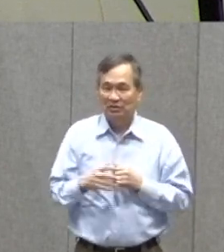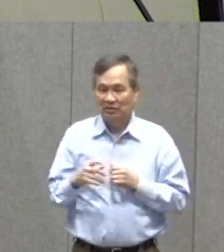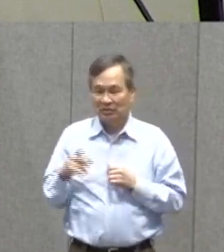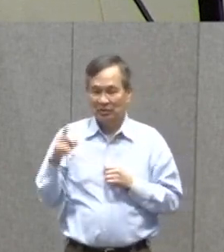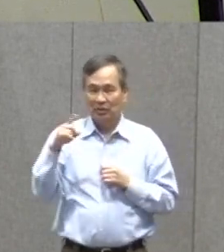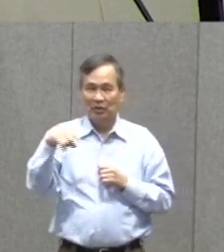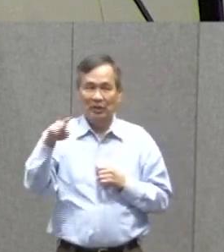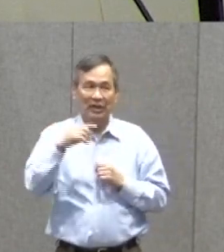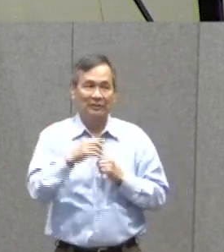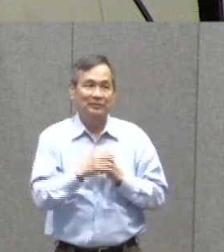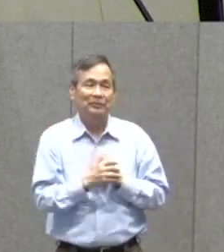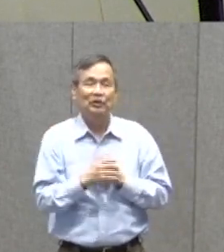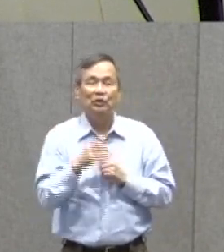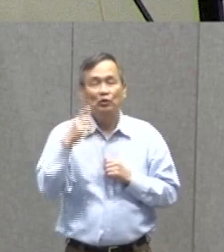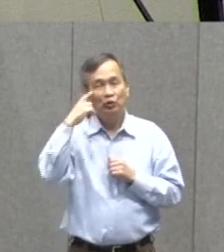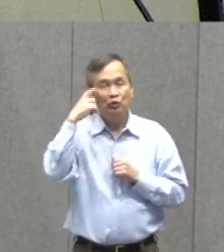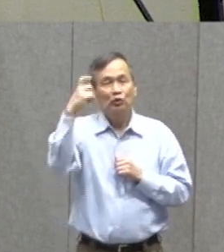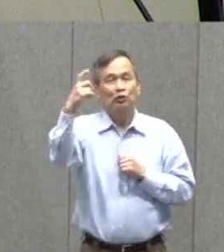Morales.